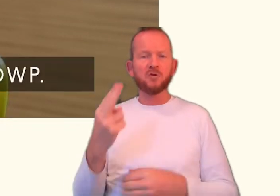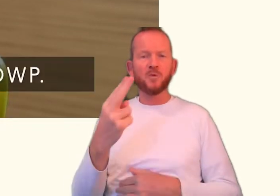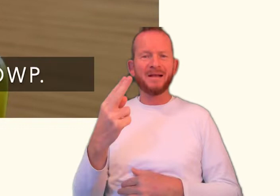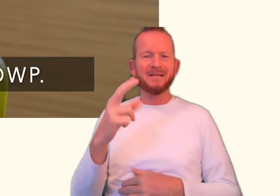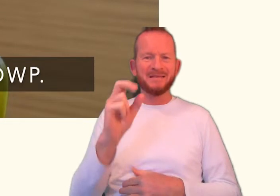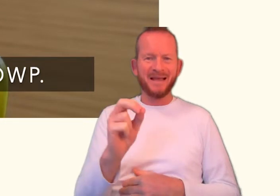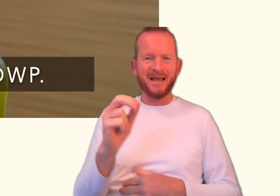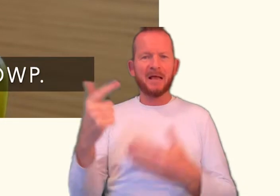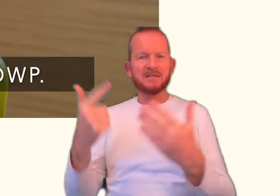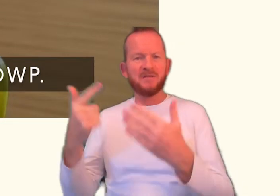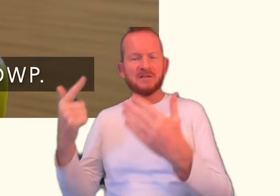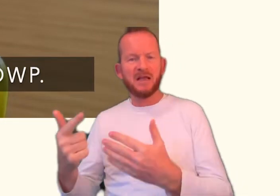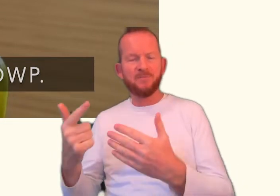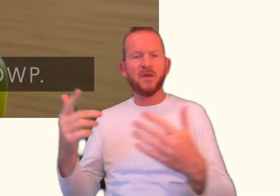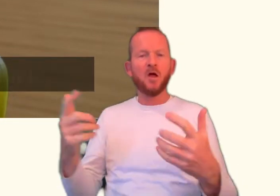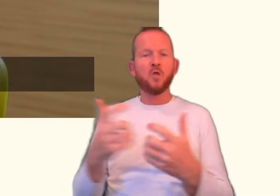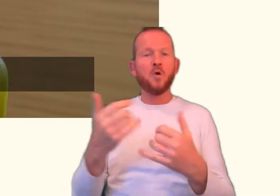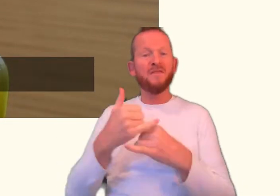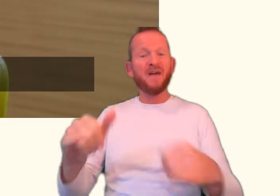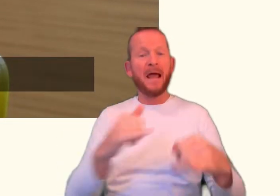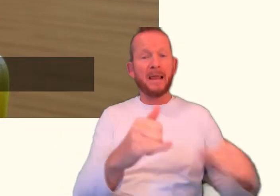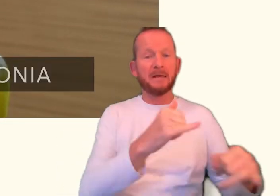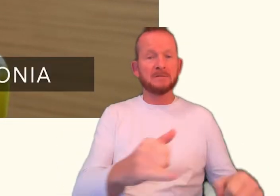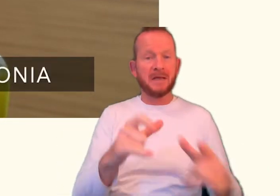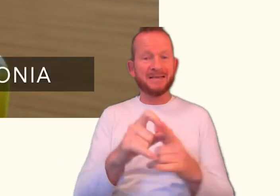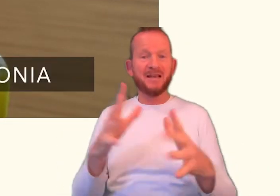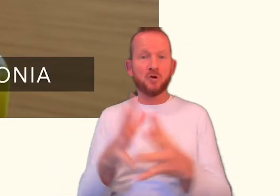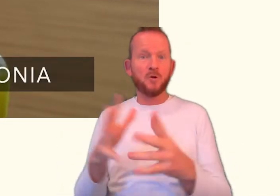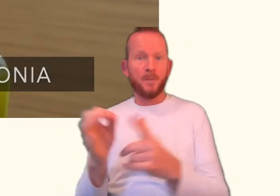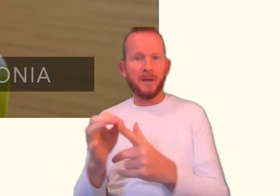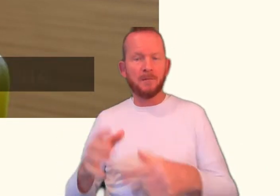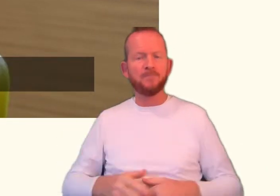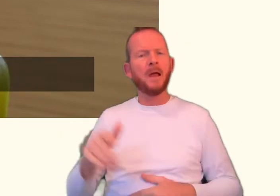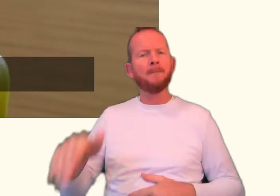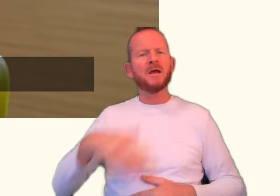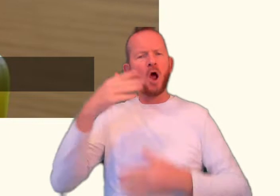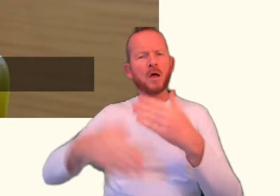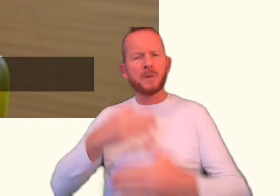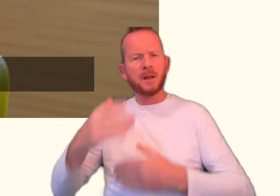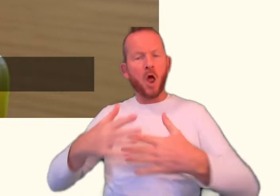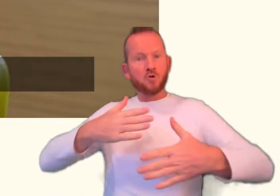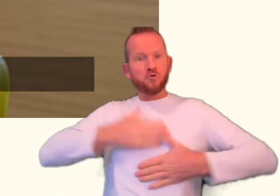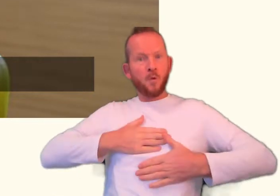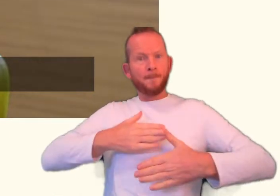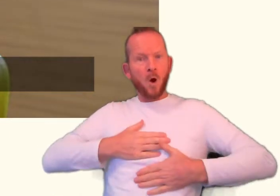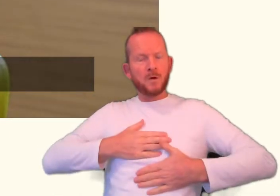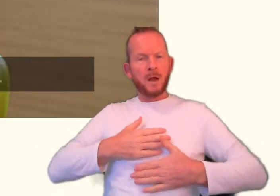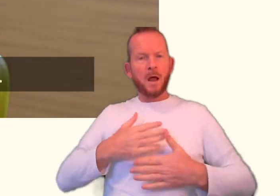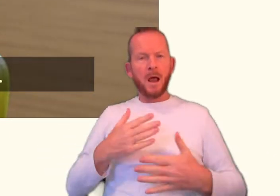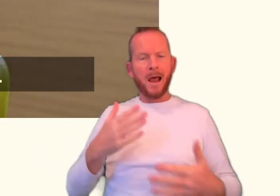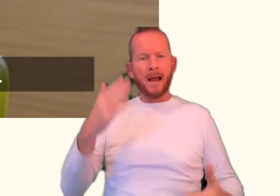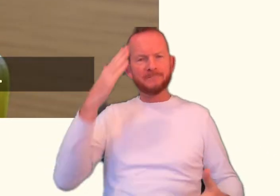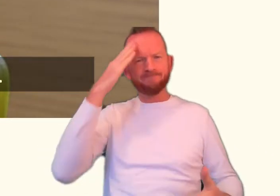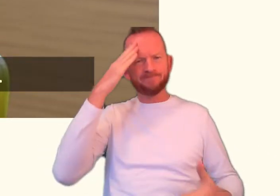through the failings of the DWP. She'd been in hospital and she had pneumonia and she had a cyst on the brain. They found